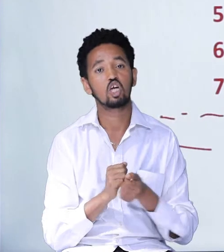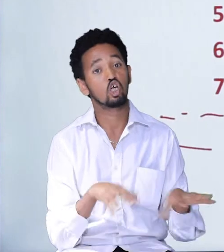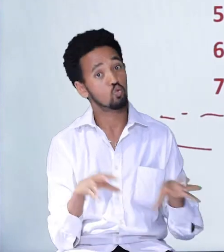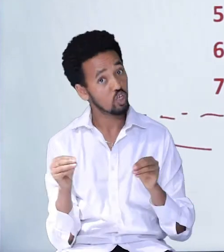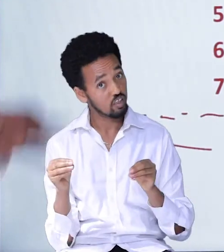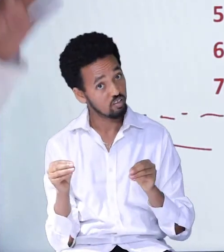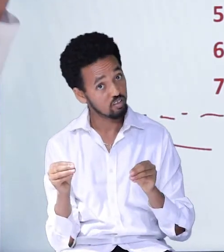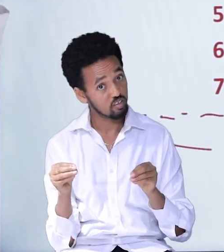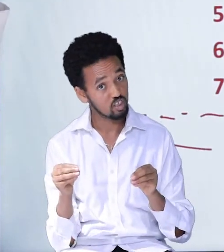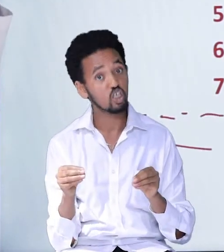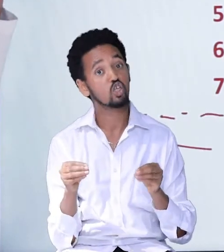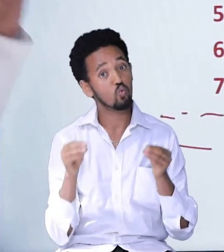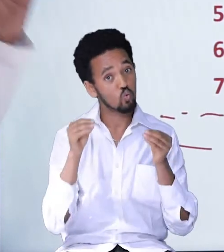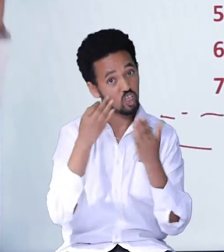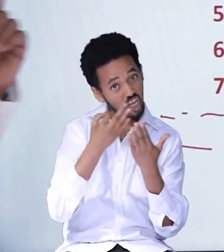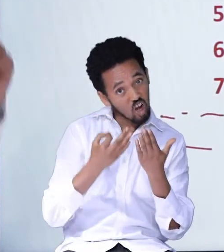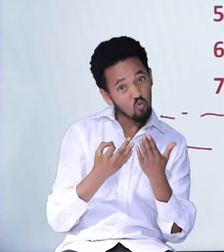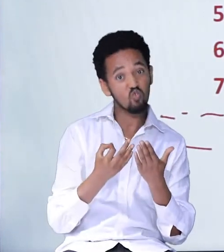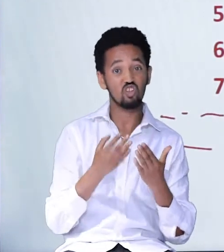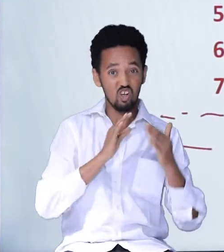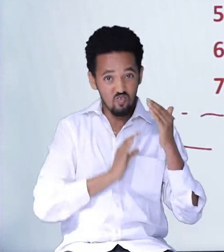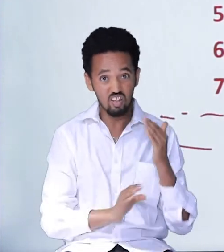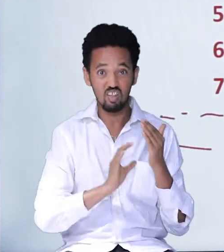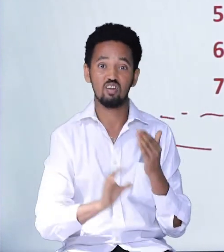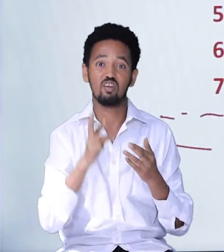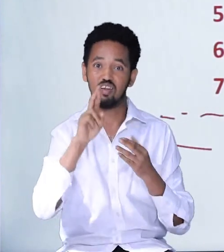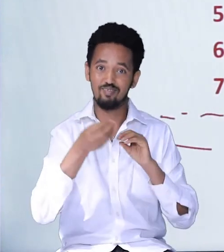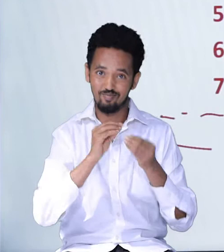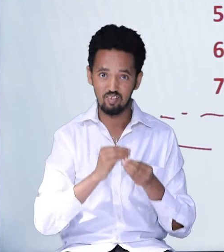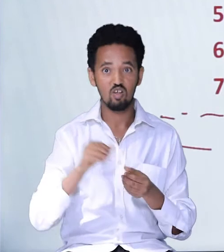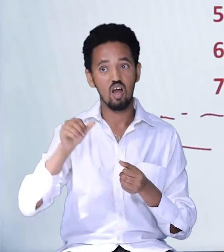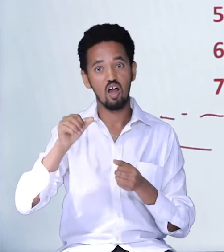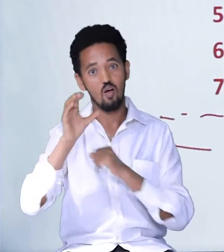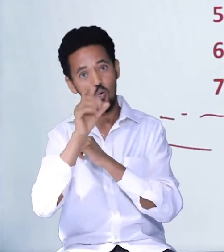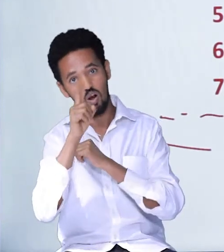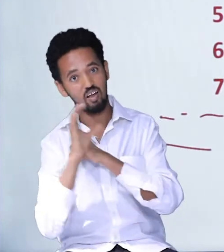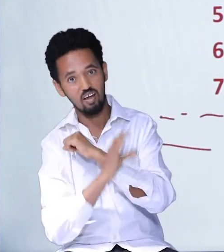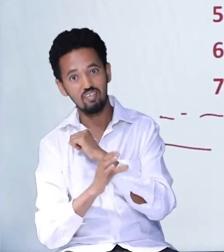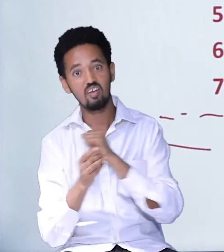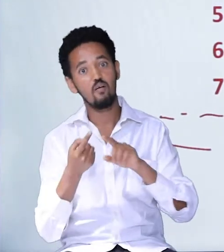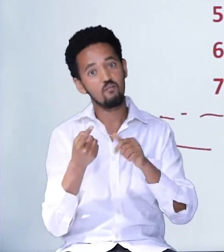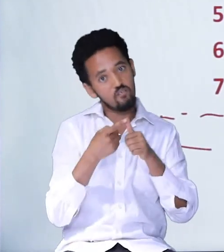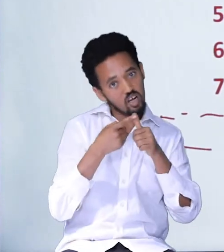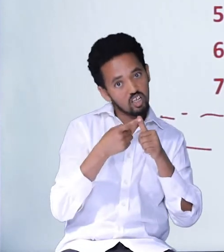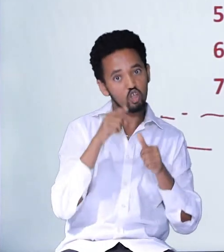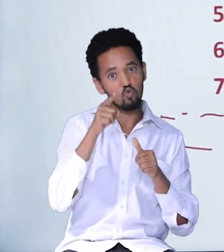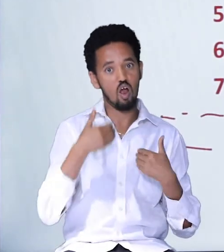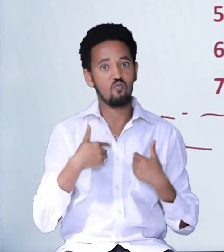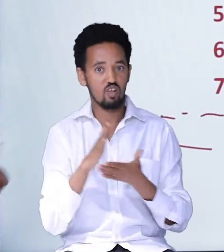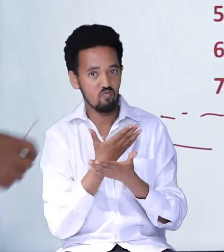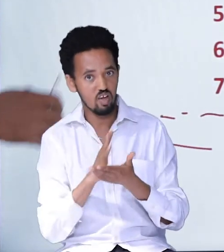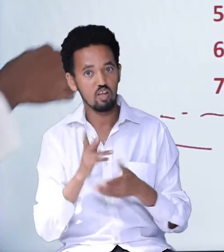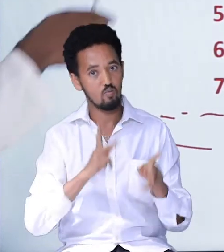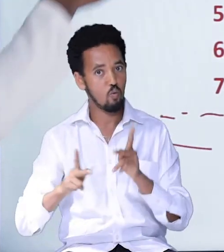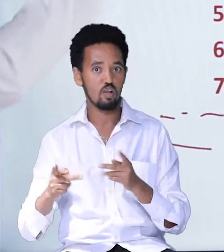Students, to calculate the total fertility rate of one country, first you have to divide the